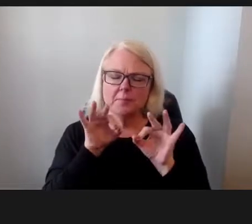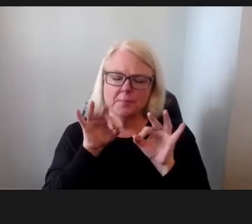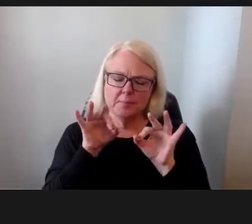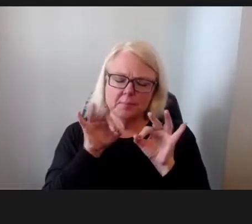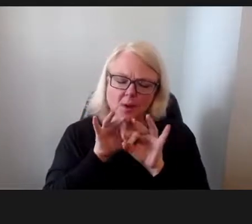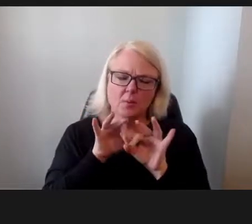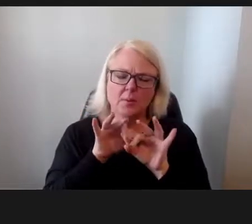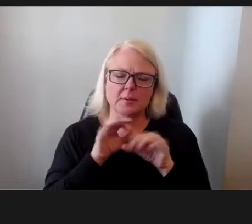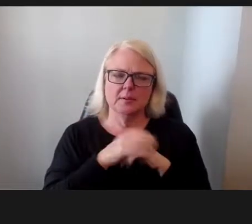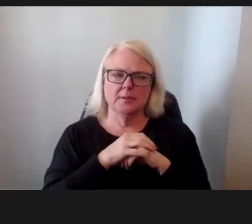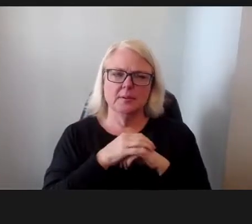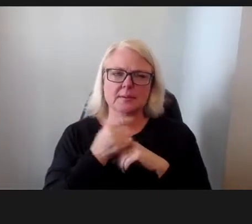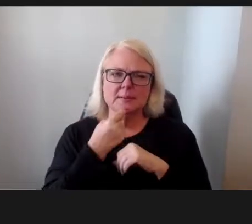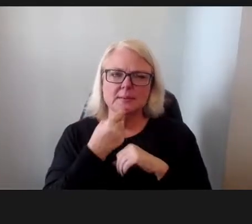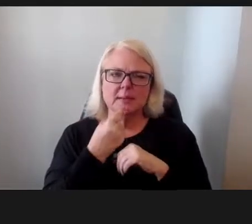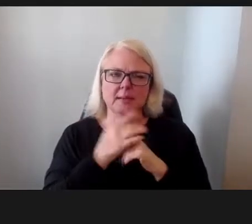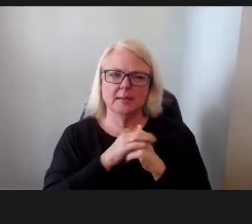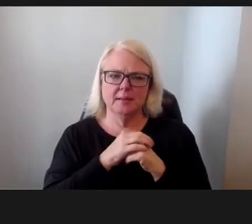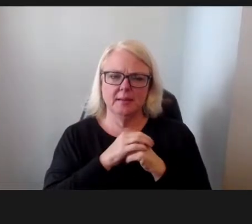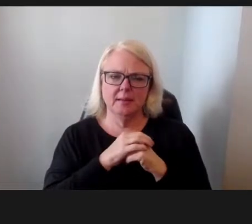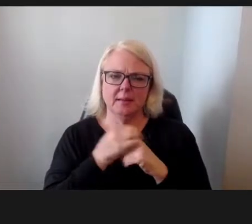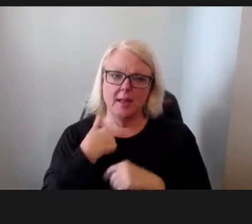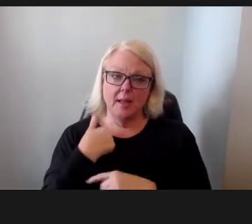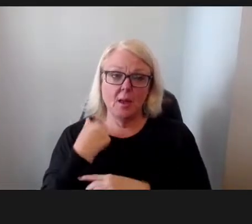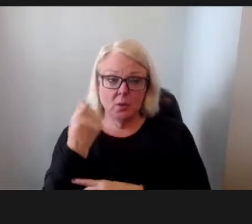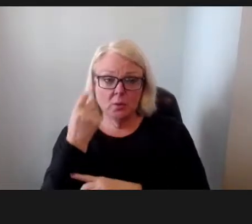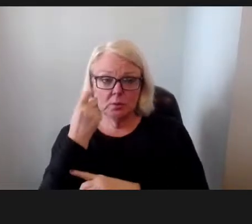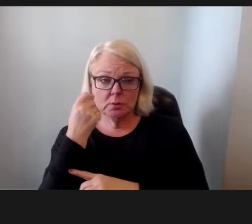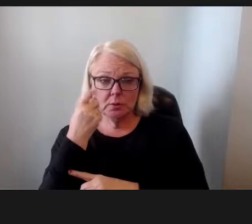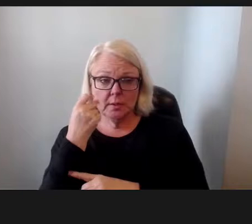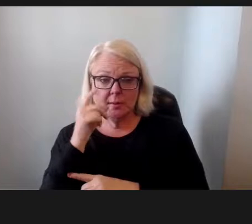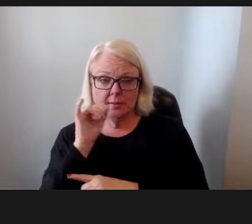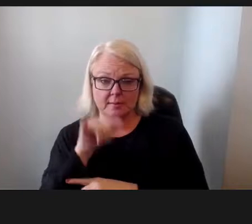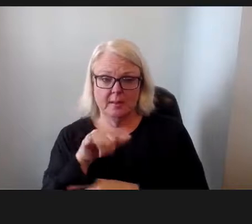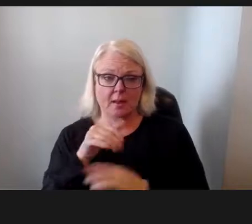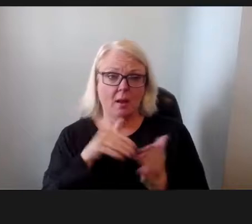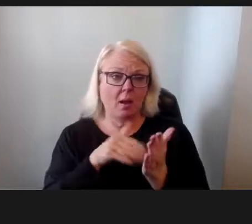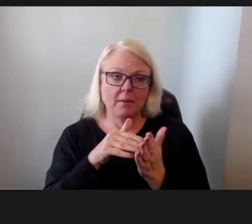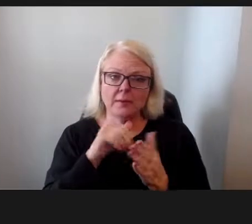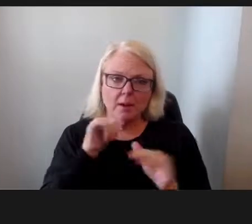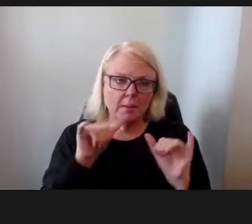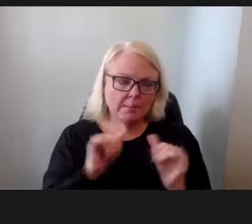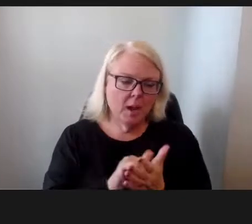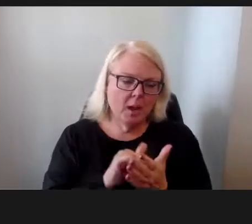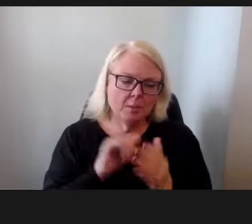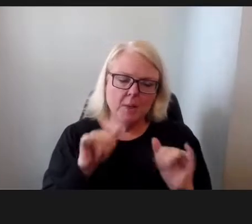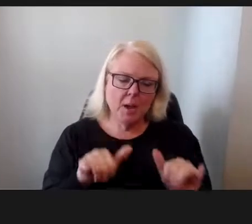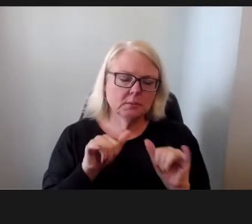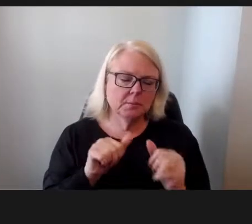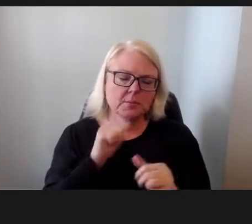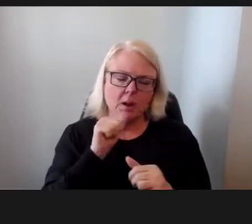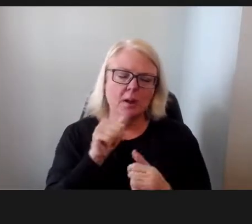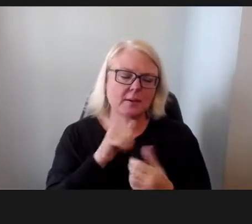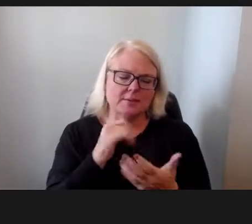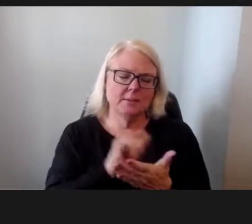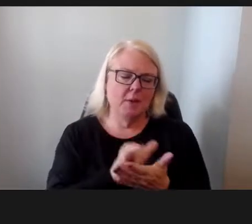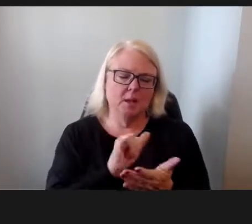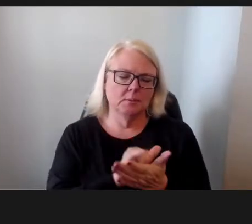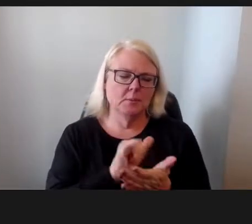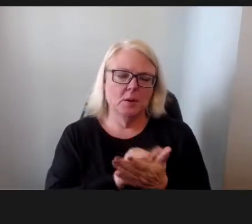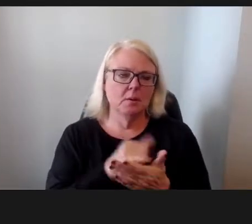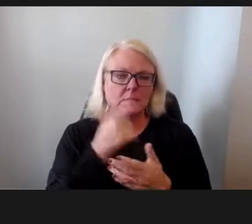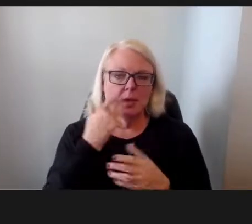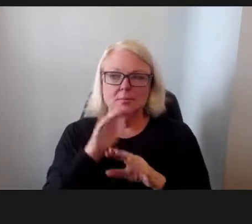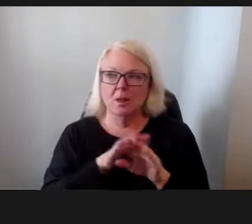to say, I understand that that's just often not possible. There are so many reasons why slowing down is